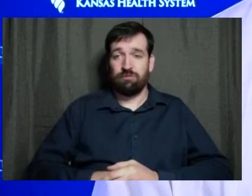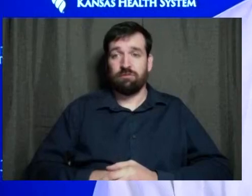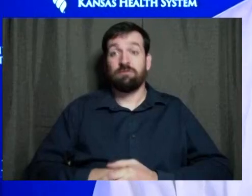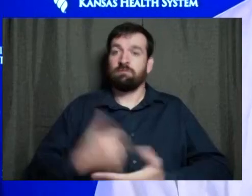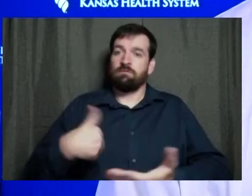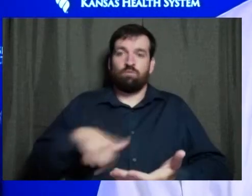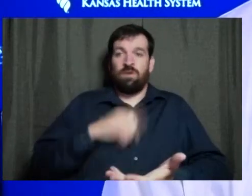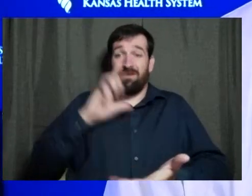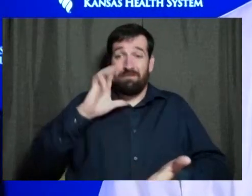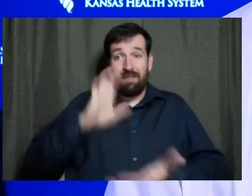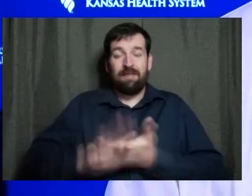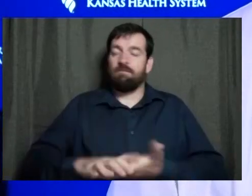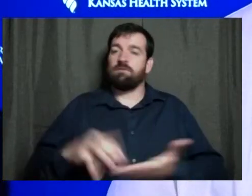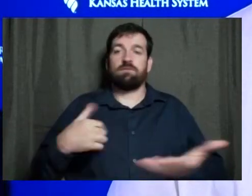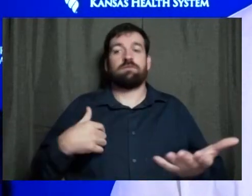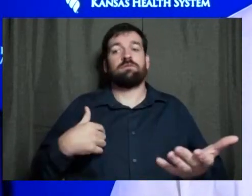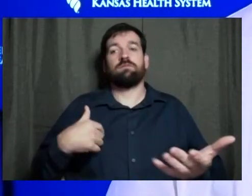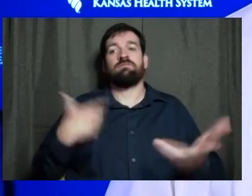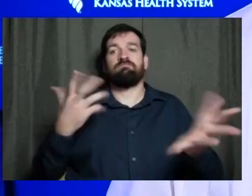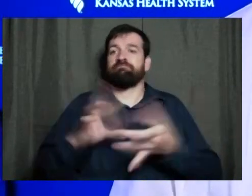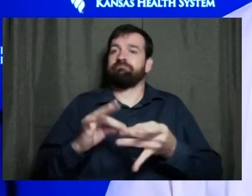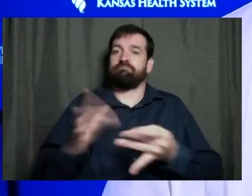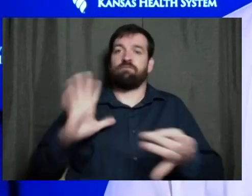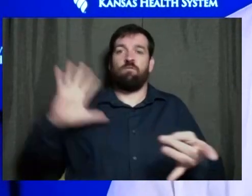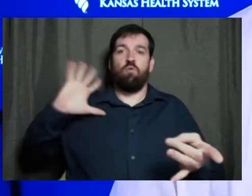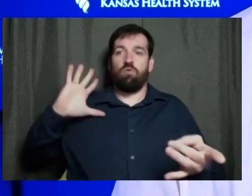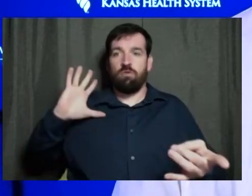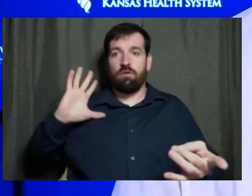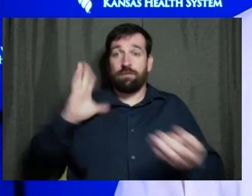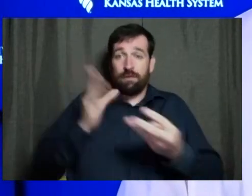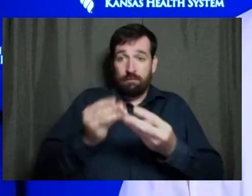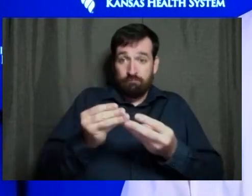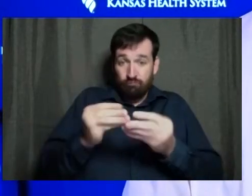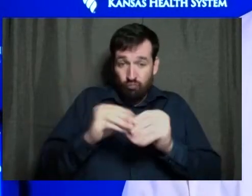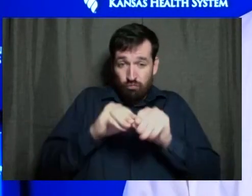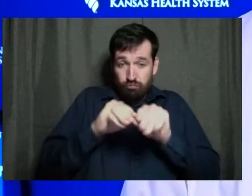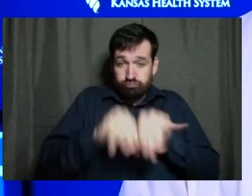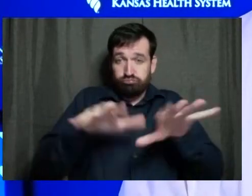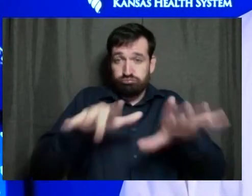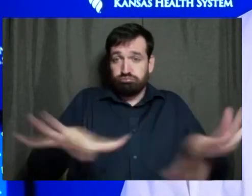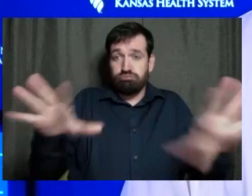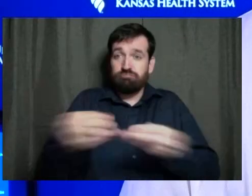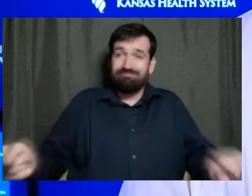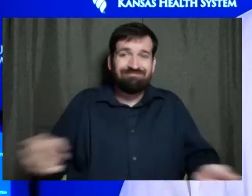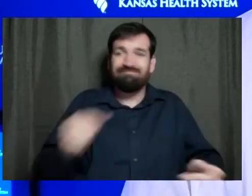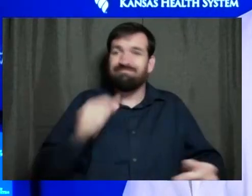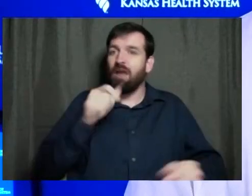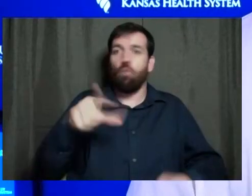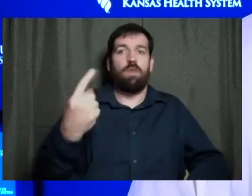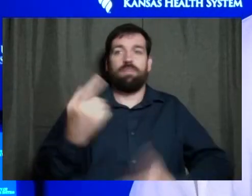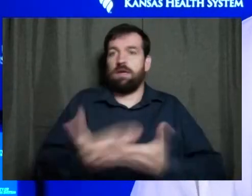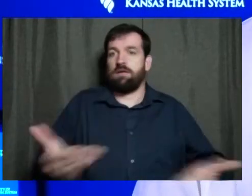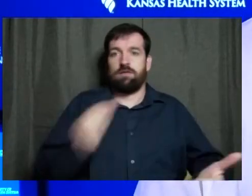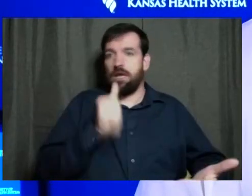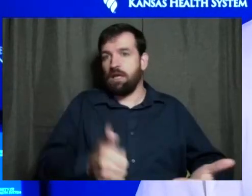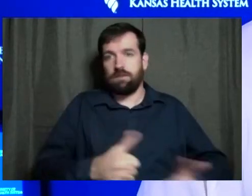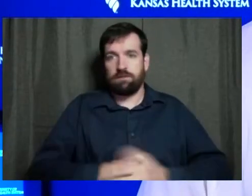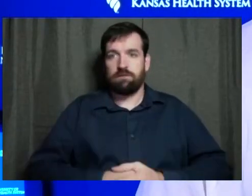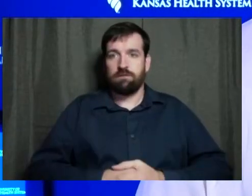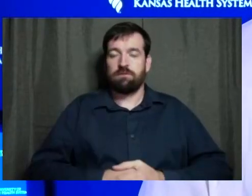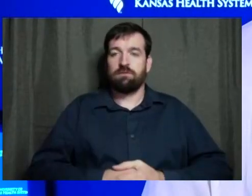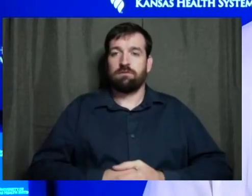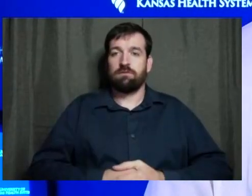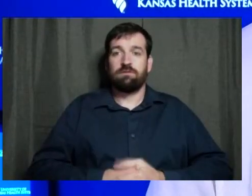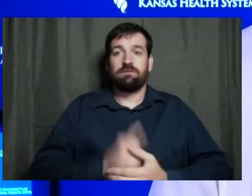before, mitigating the spread of COVID-19 is not just one thing. It's just not having everybody